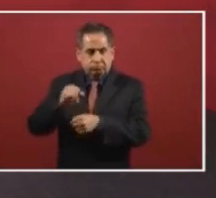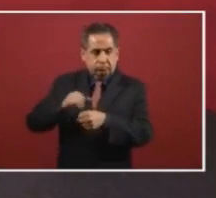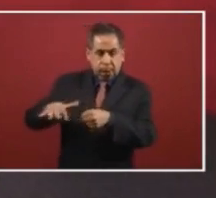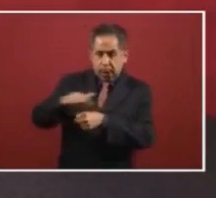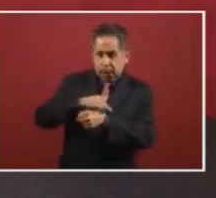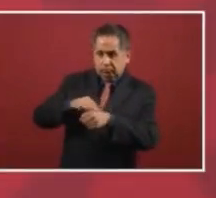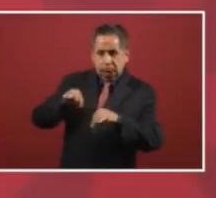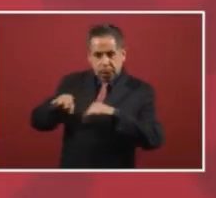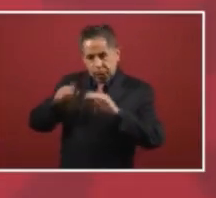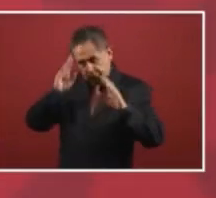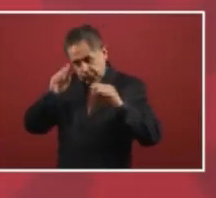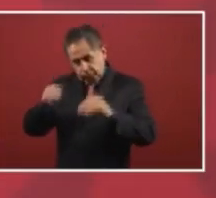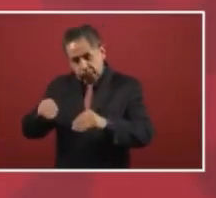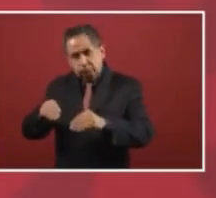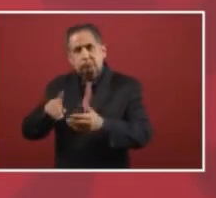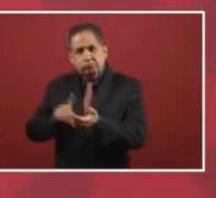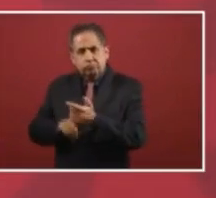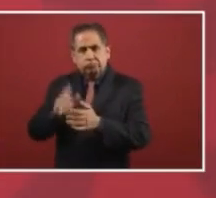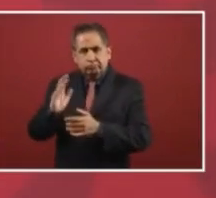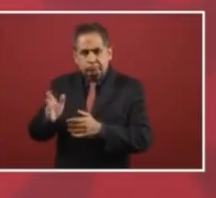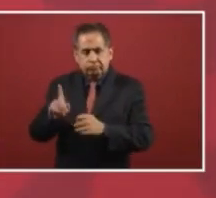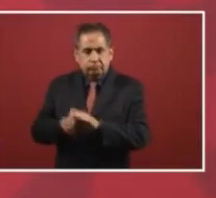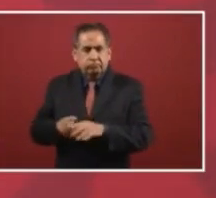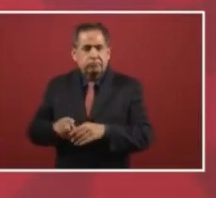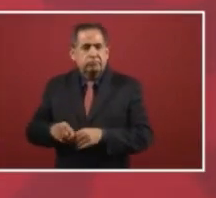We are working on the Istmo.